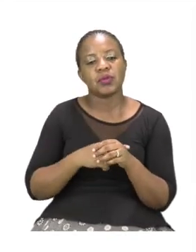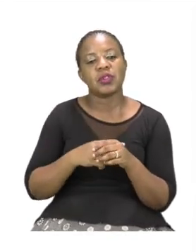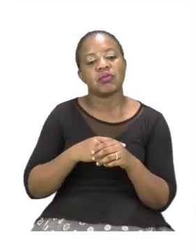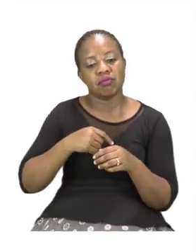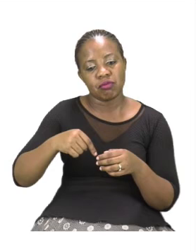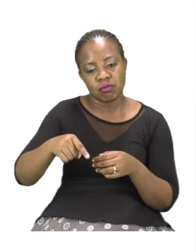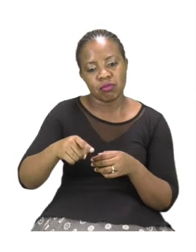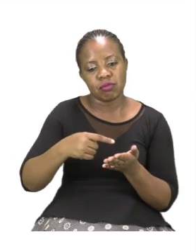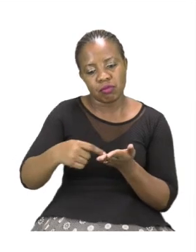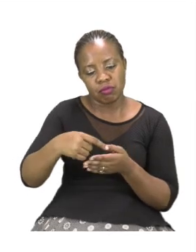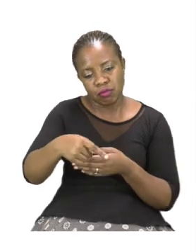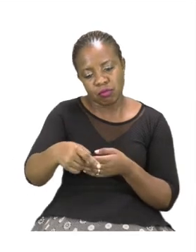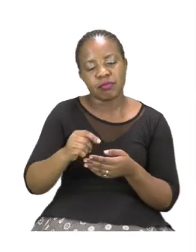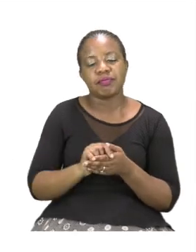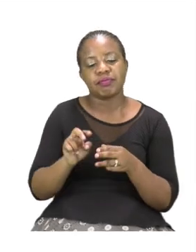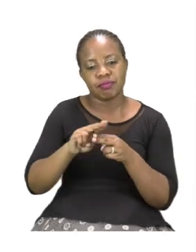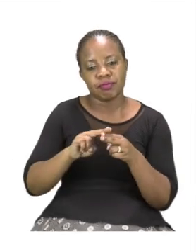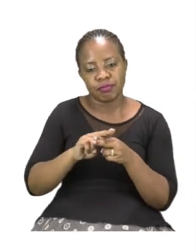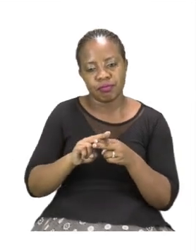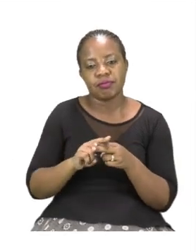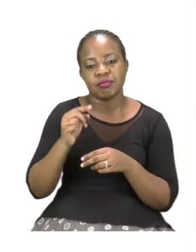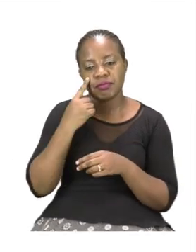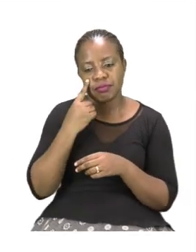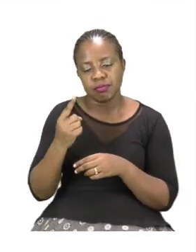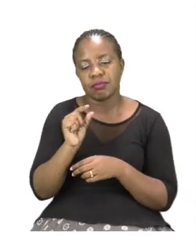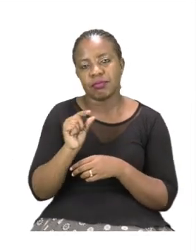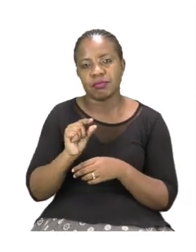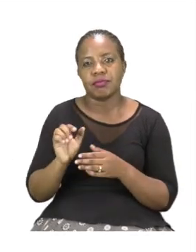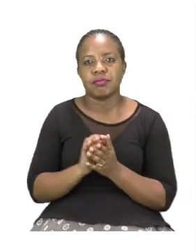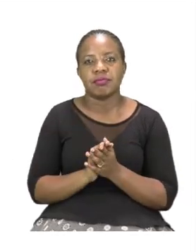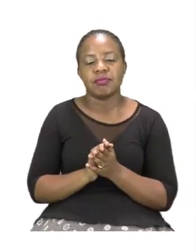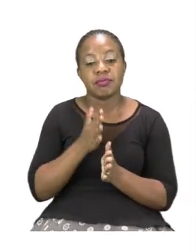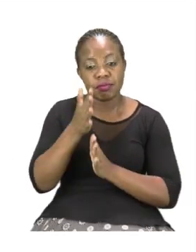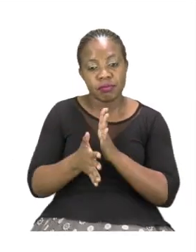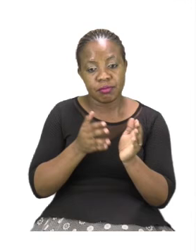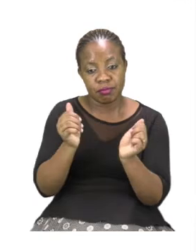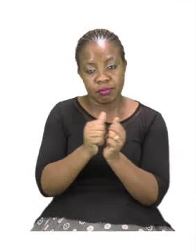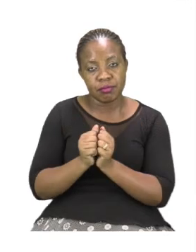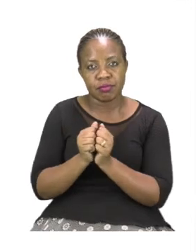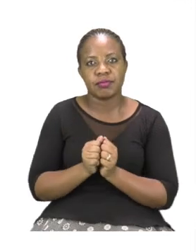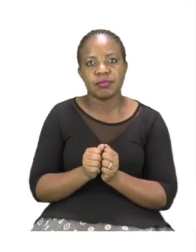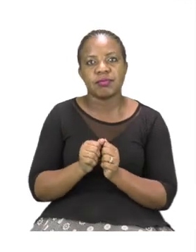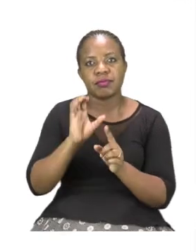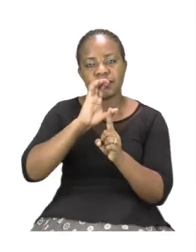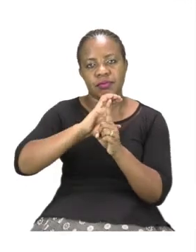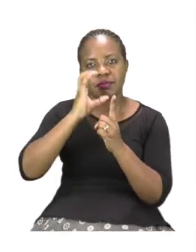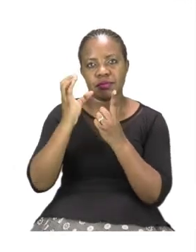This week's sight words are, let's repeat after me, culture,